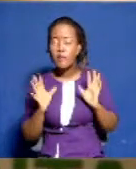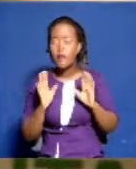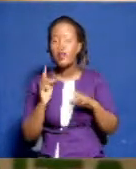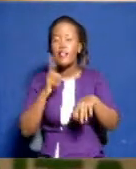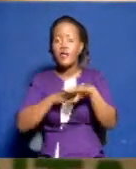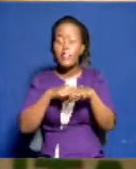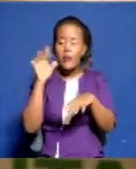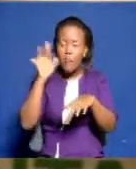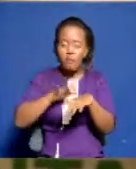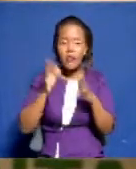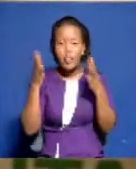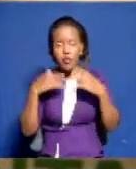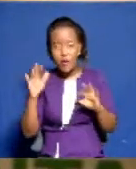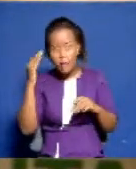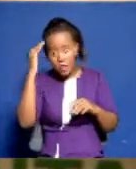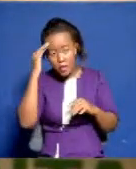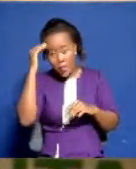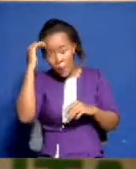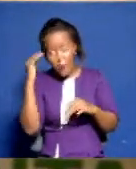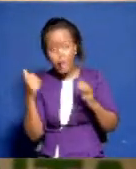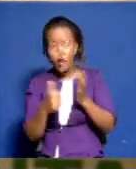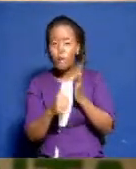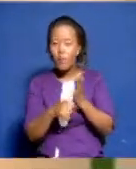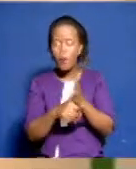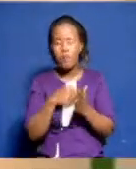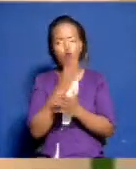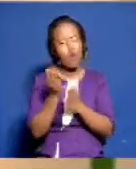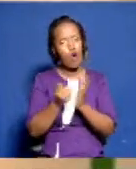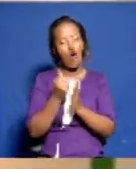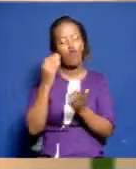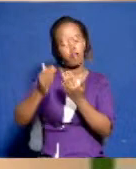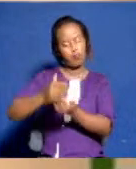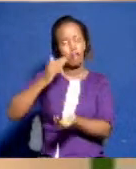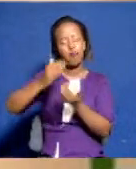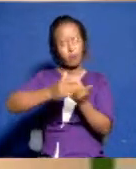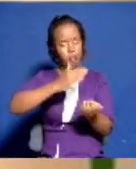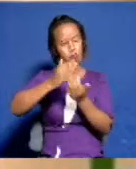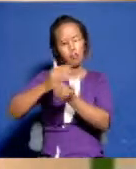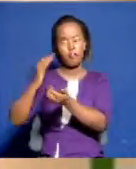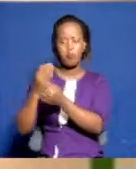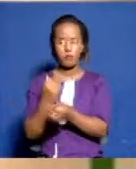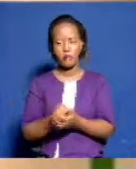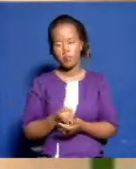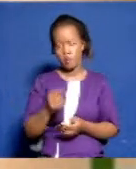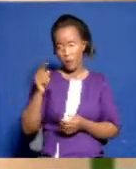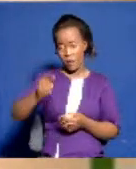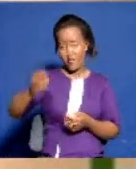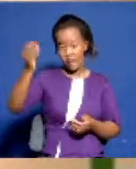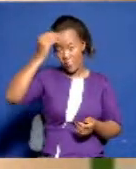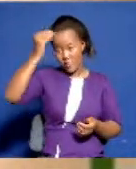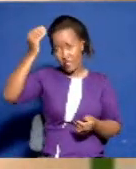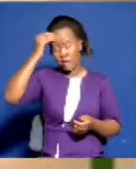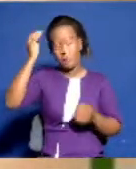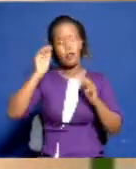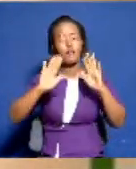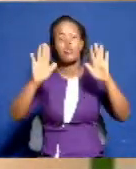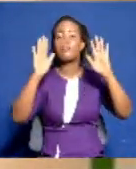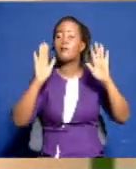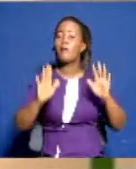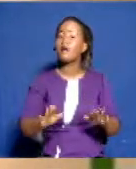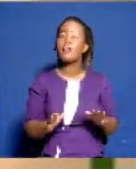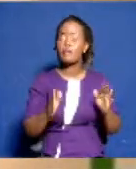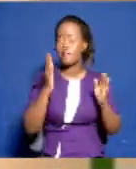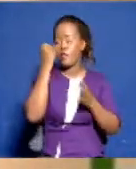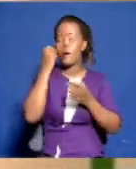kiakili wanastahili kuwa zao zinaangaliwa. This knowledge is important for you to be able to assist